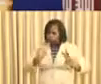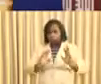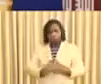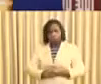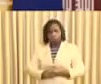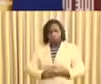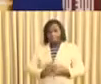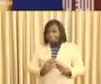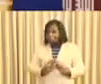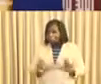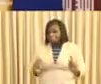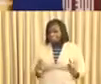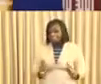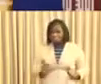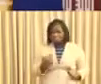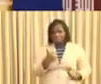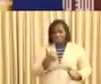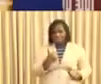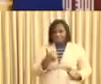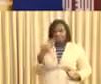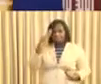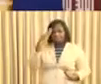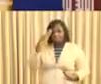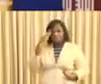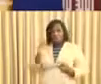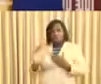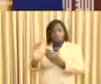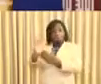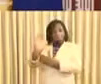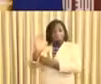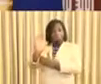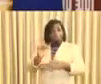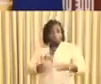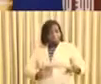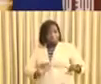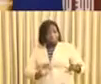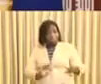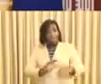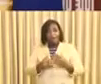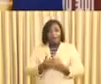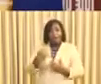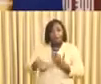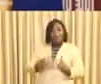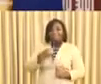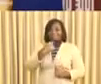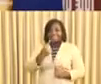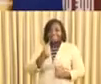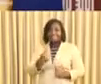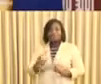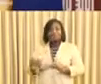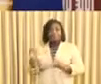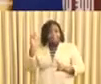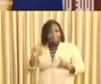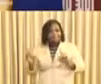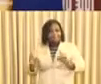se, Onyankopon adaroma. Nsema maken, si enye no, a ye no, ye koso diso